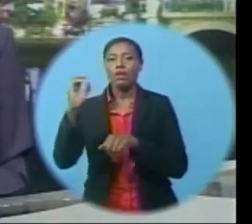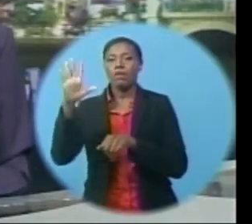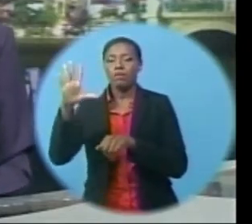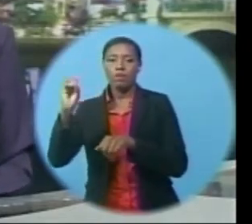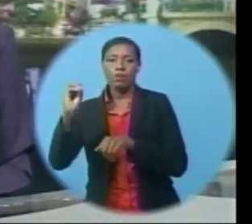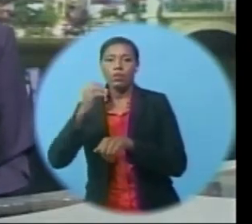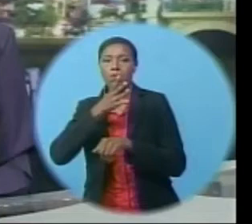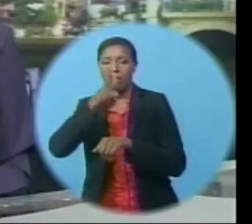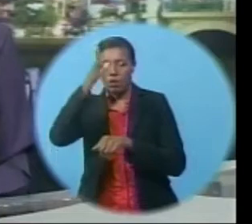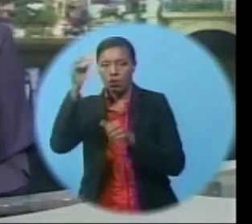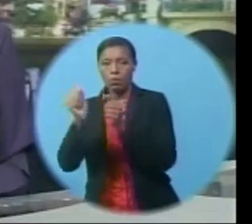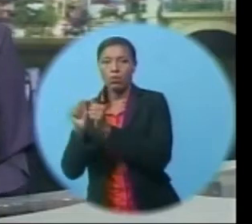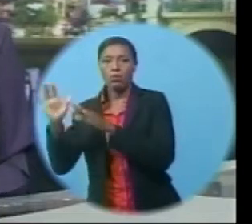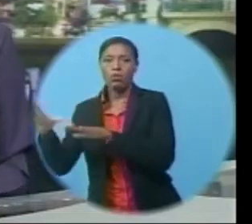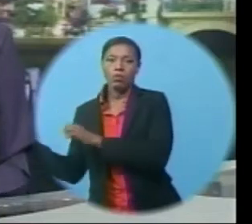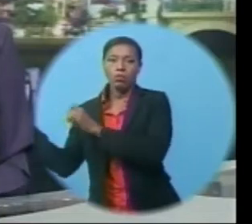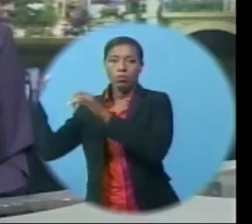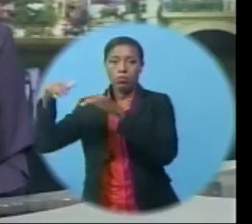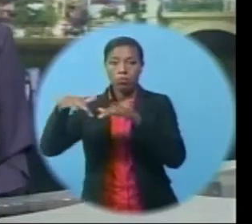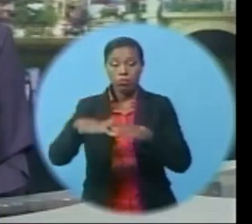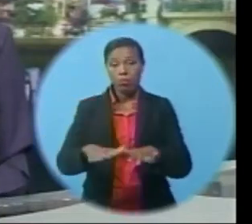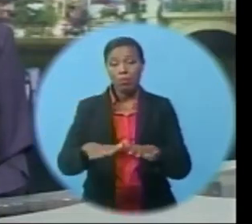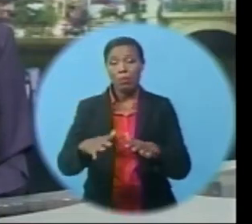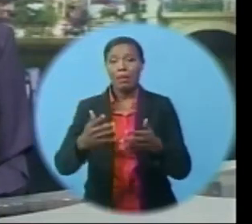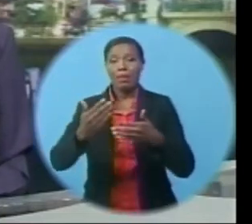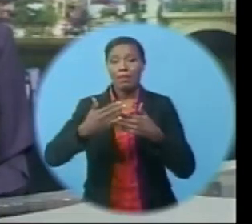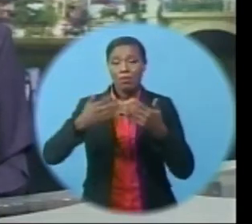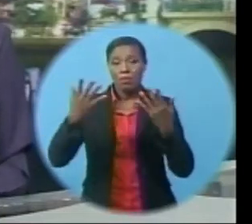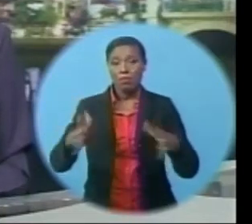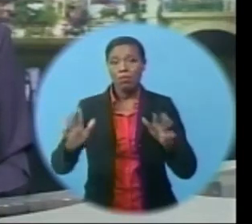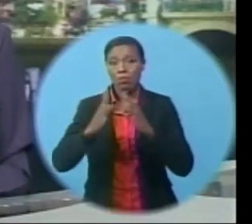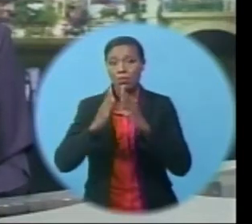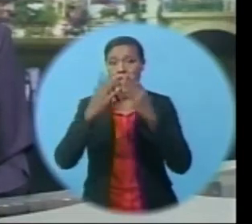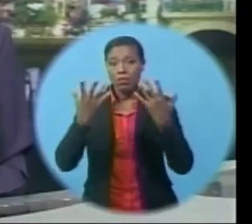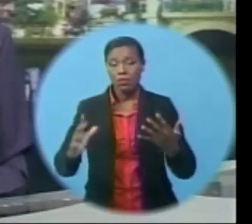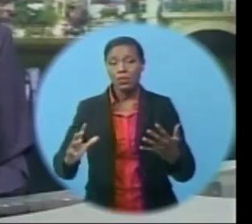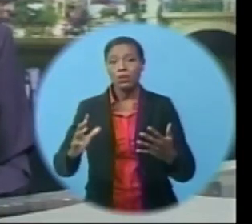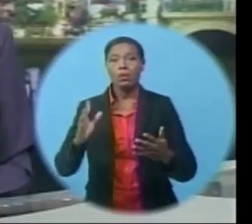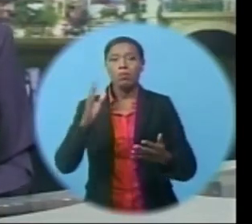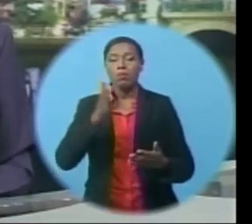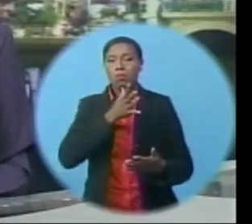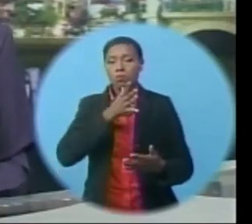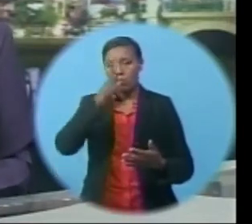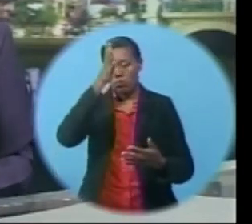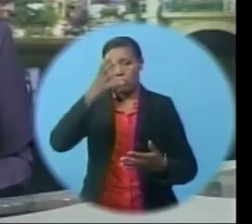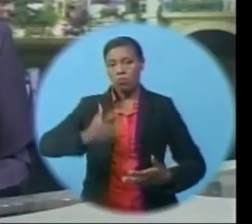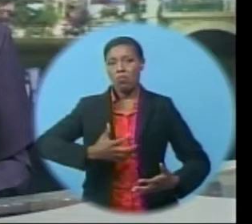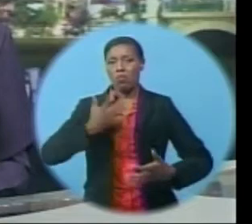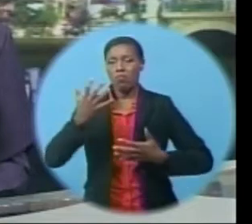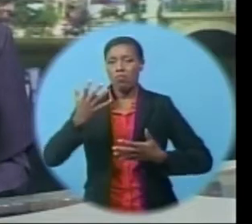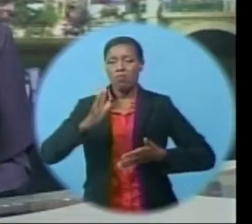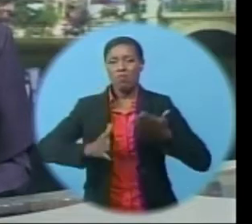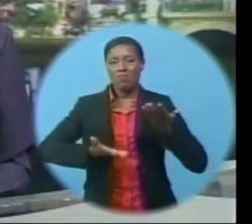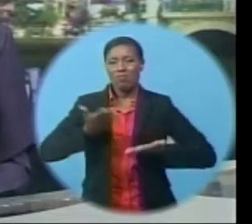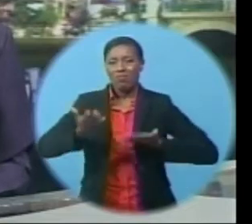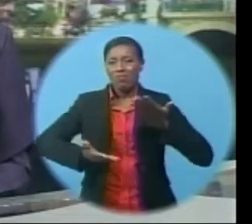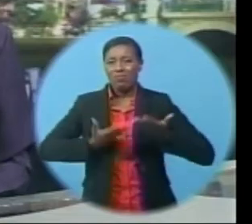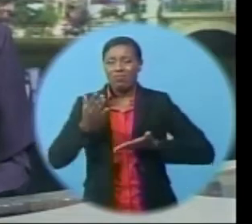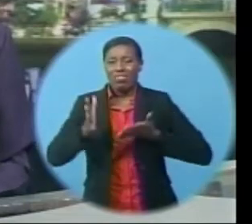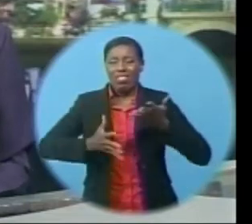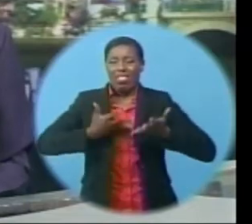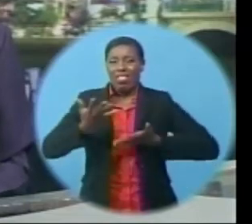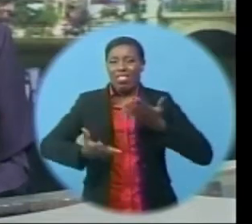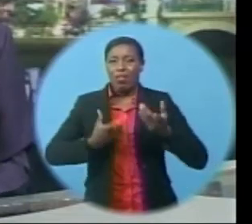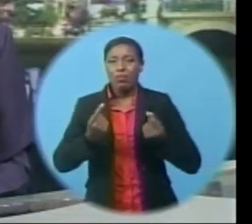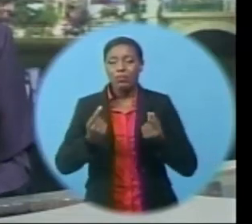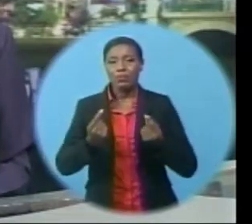yesterday. Most of them were left with mixed feelings by the end of the 30-minute meeting. They were called to be told the 3 schools